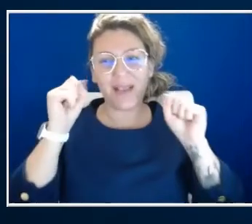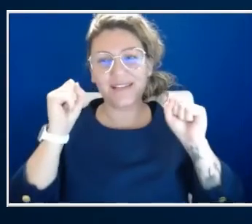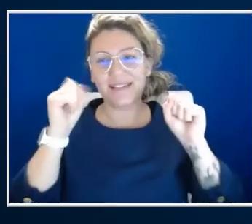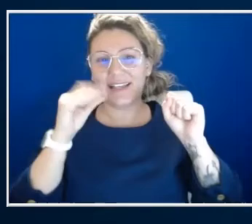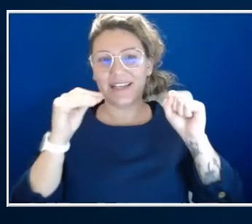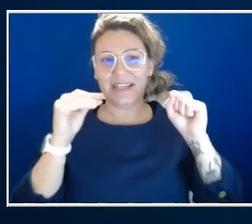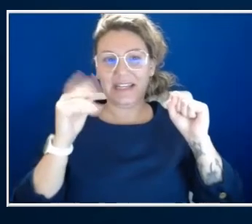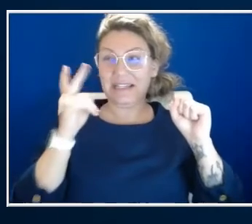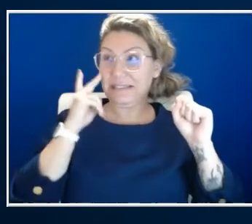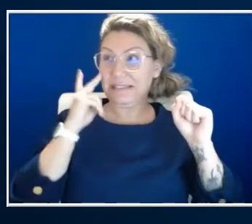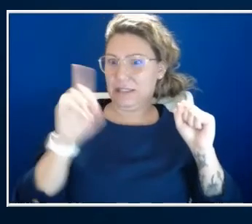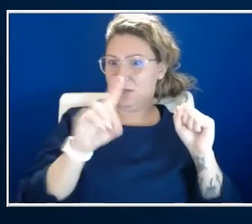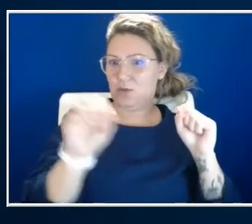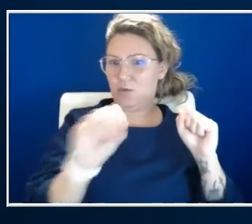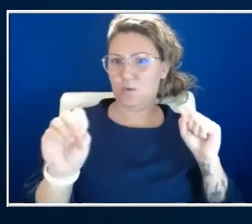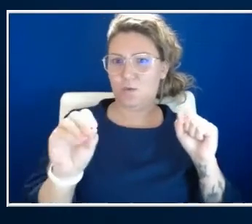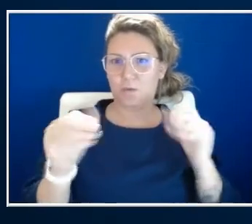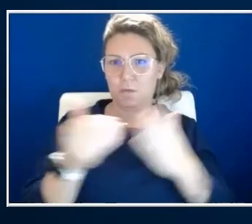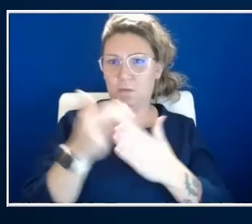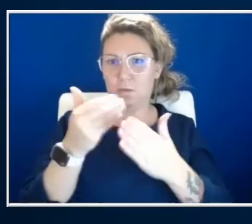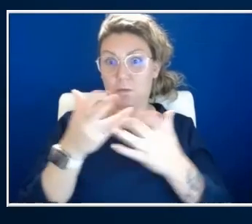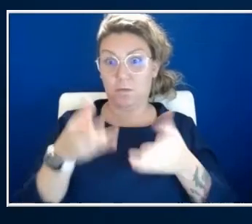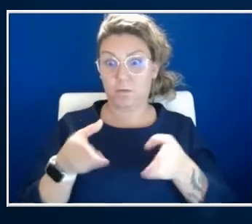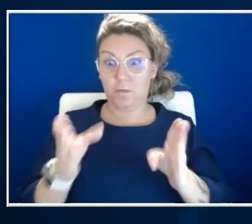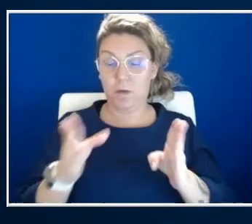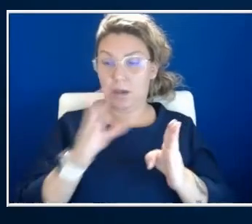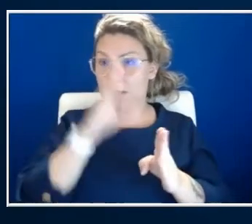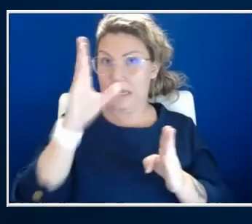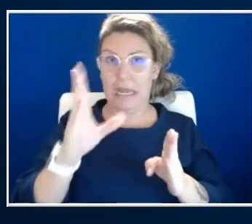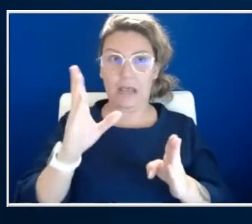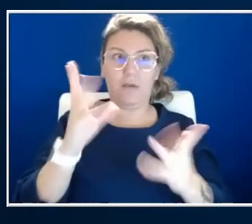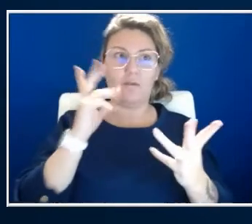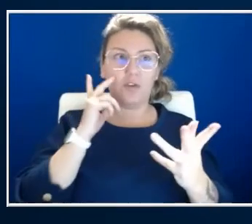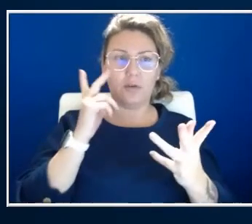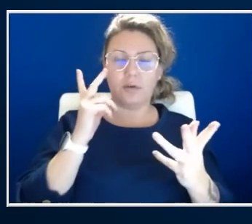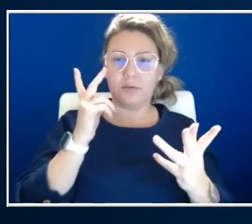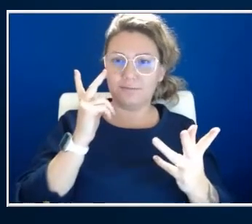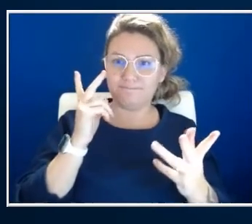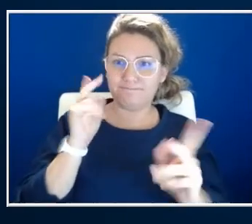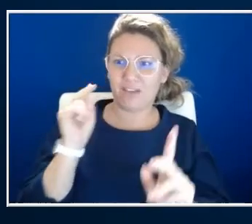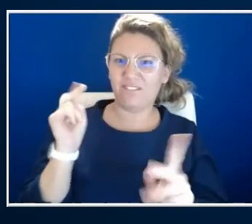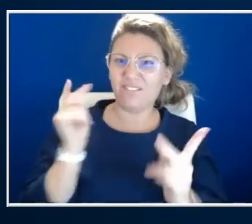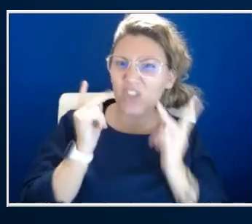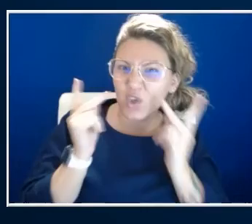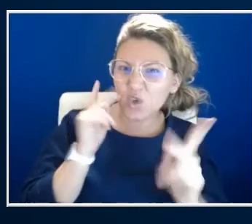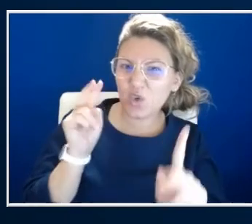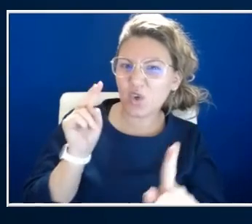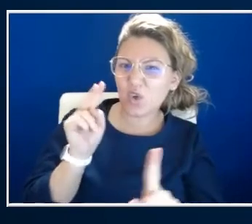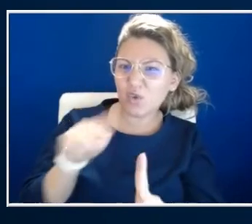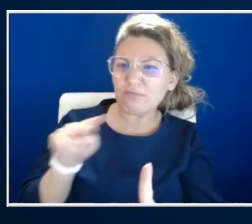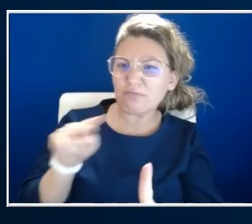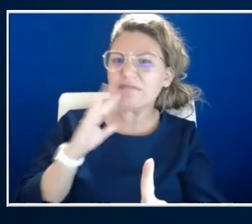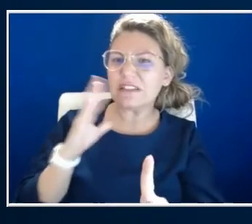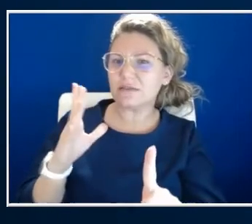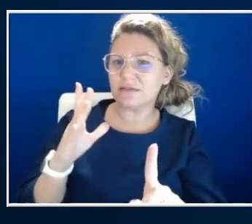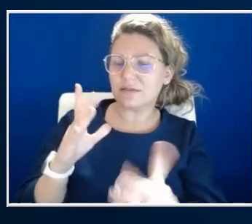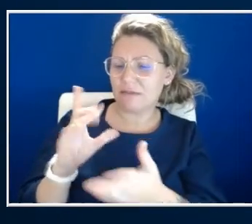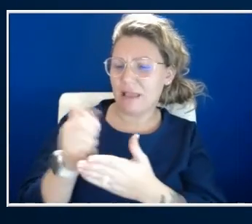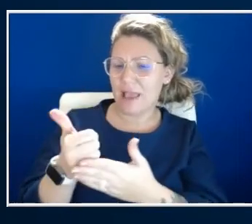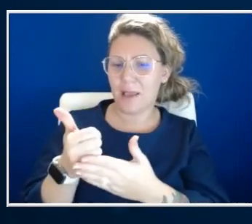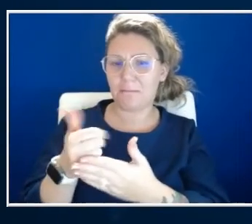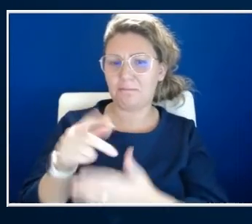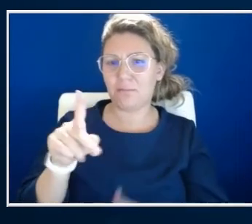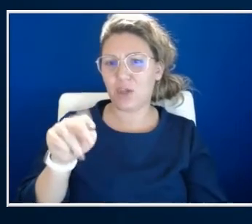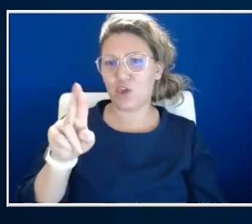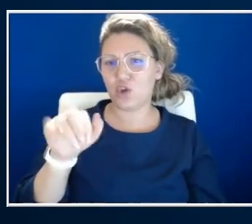zoo in a new way that I never would have viewed it before. Going there now after having helped with Curtis is just a whole different side of